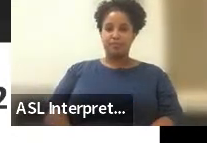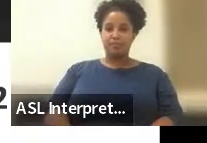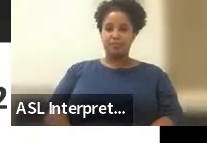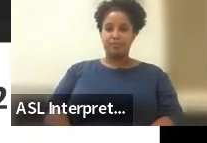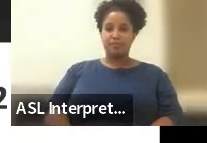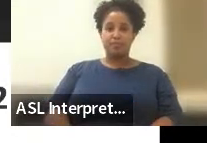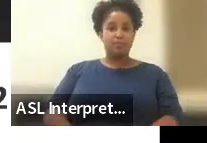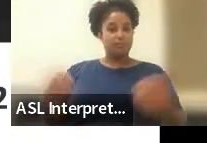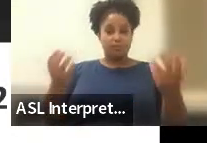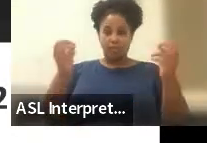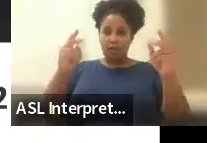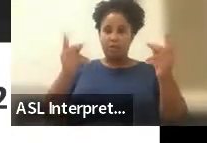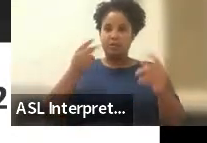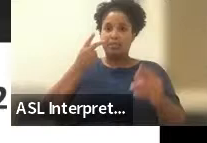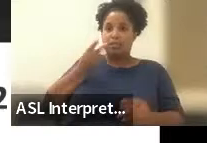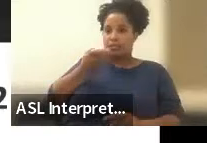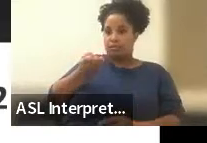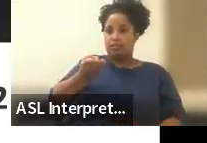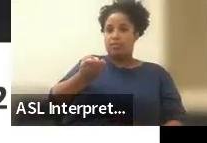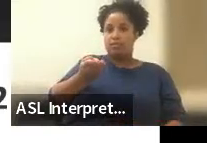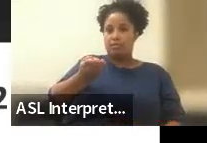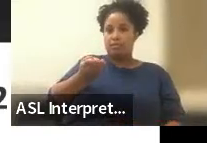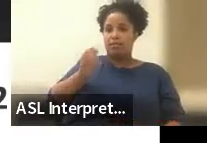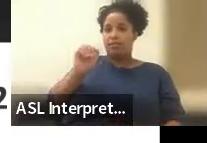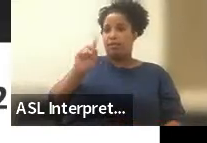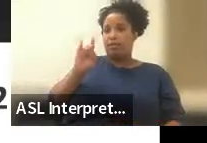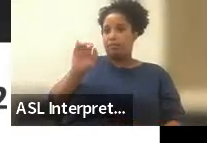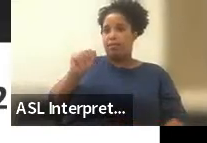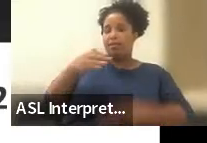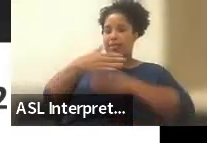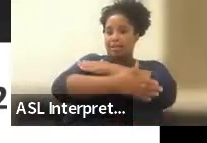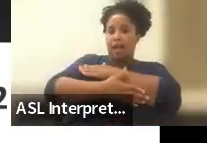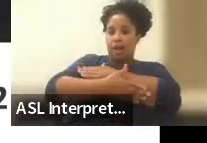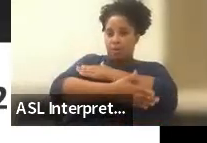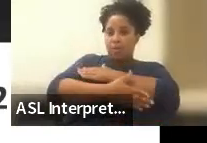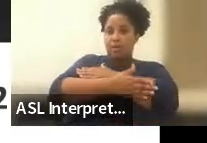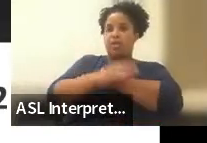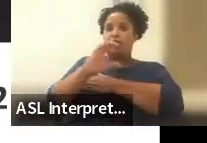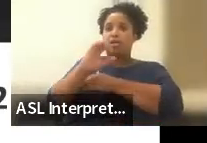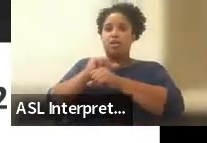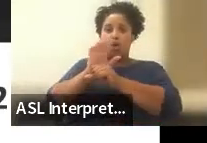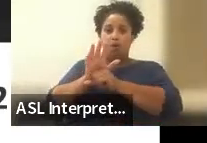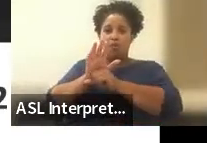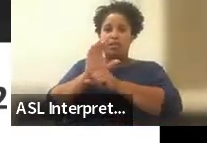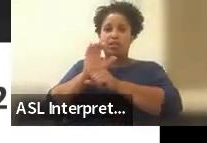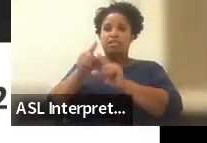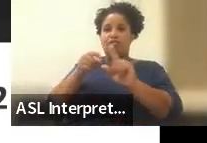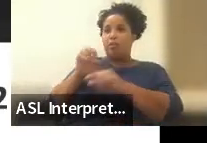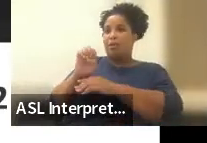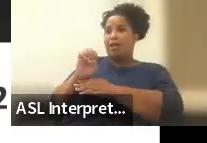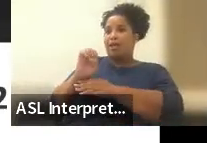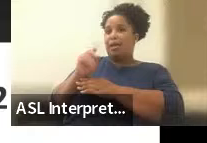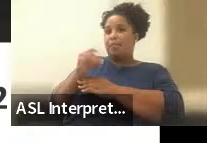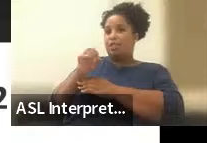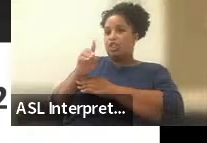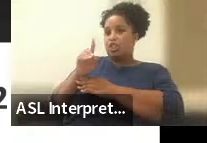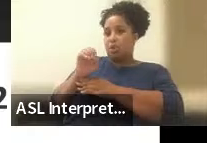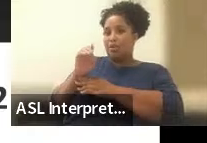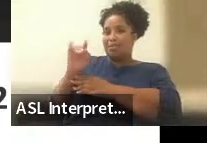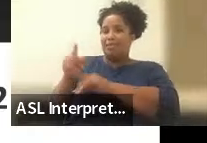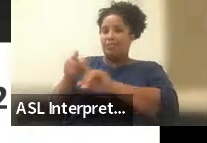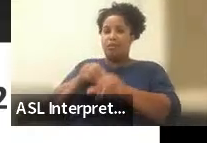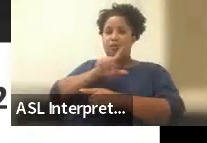All right. So this shows the Alameda County COVID-19 cases by episode date. This is all the way going back to